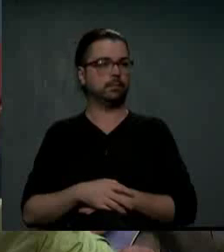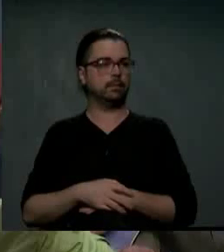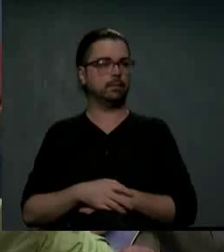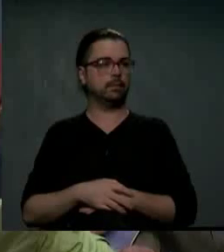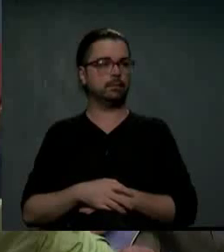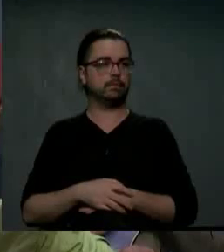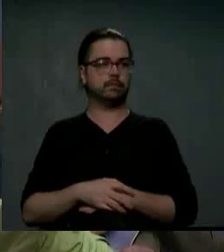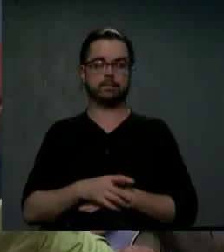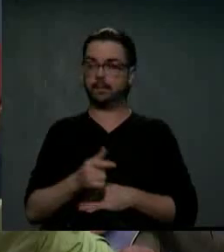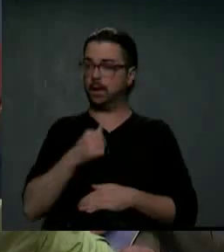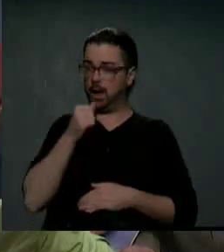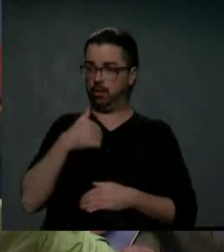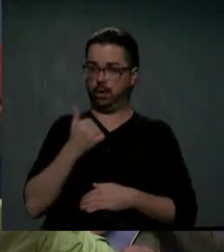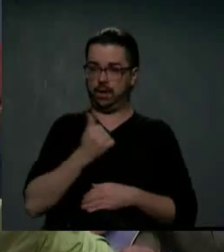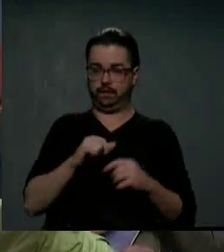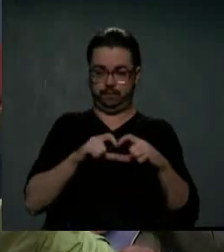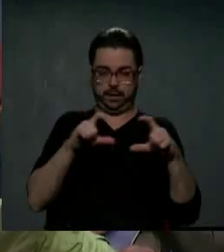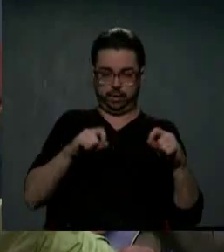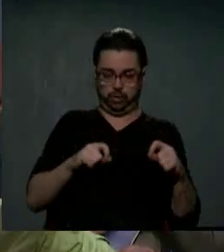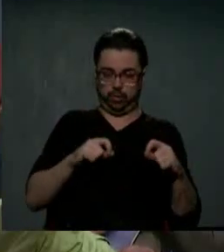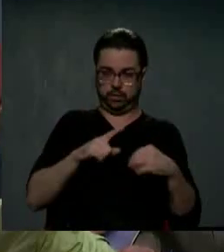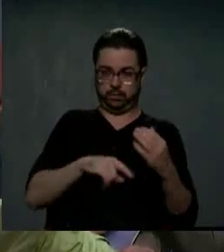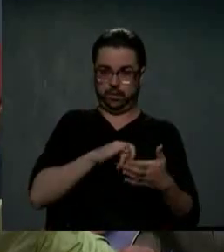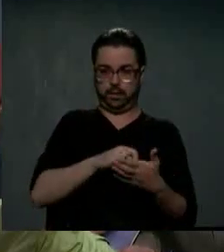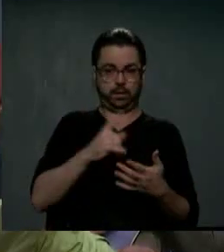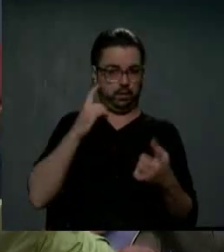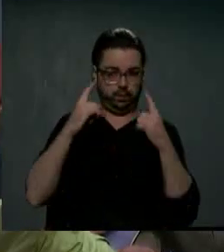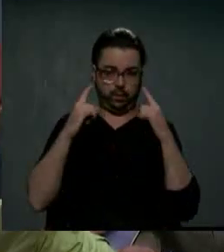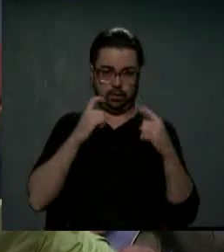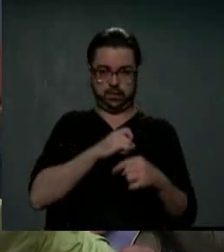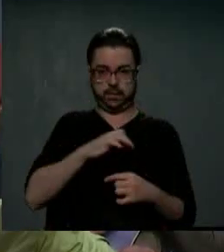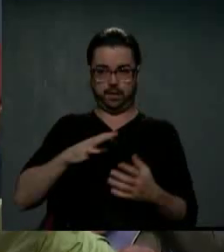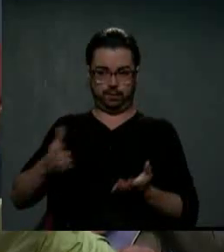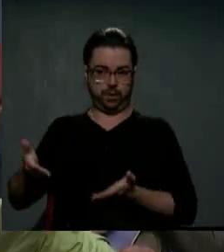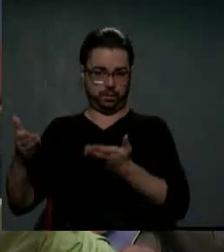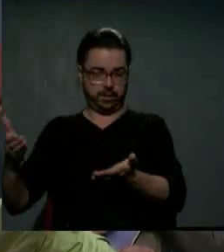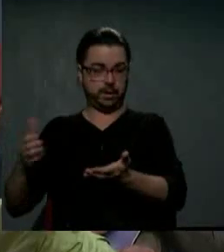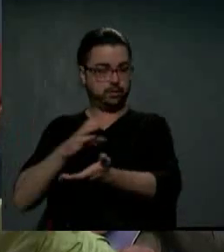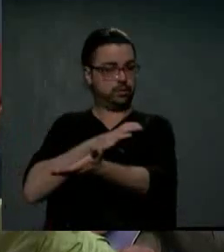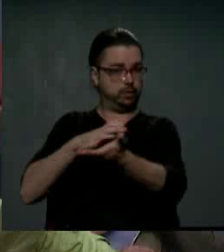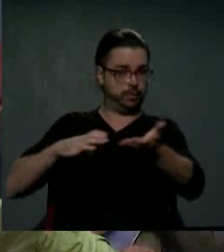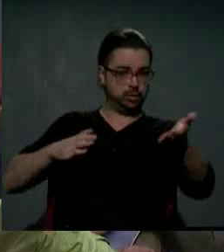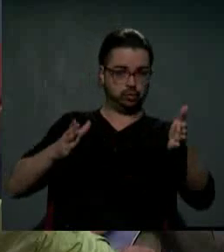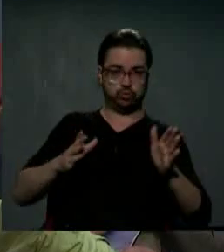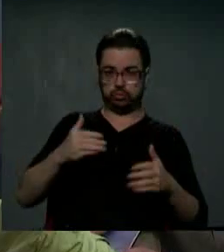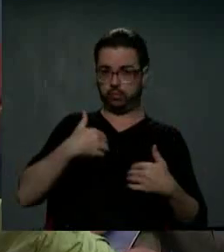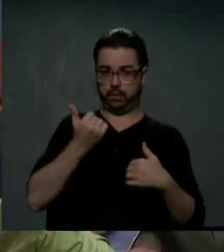I don't have any cards on this item. You've heard staff recommendations. Commissioners, you have any comments or questions?